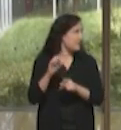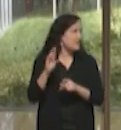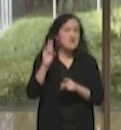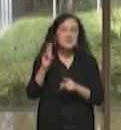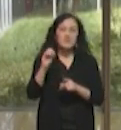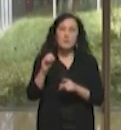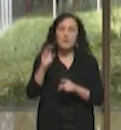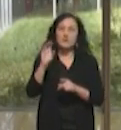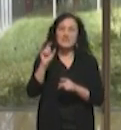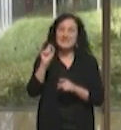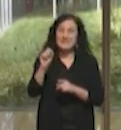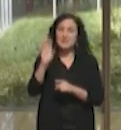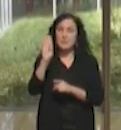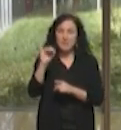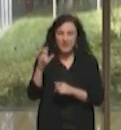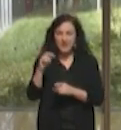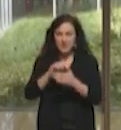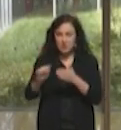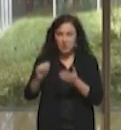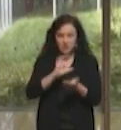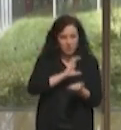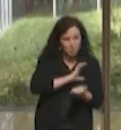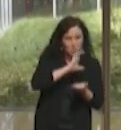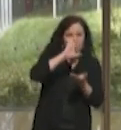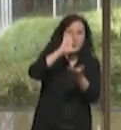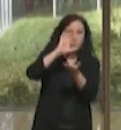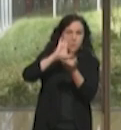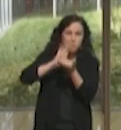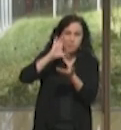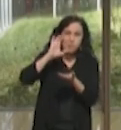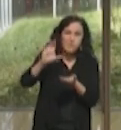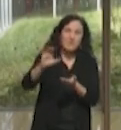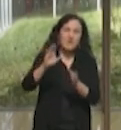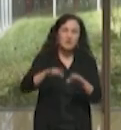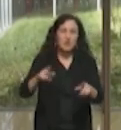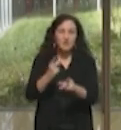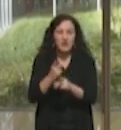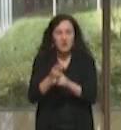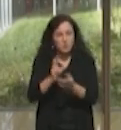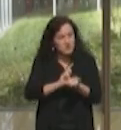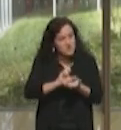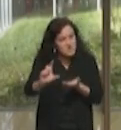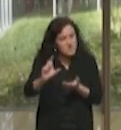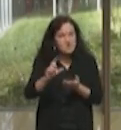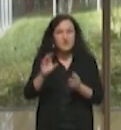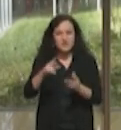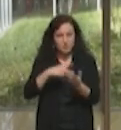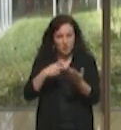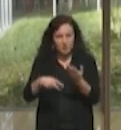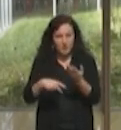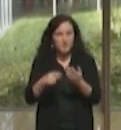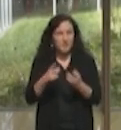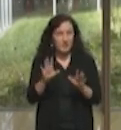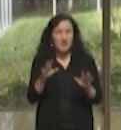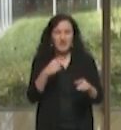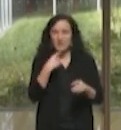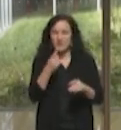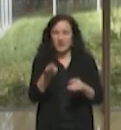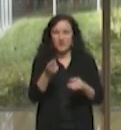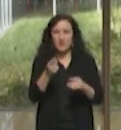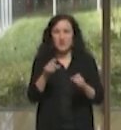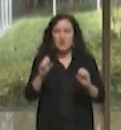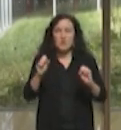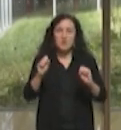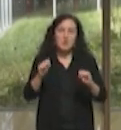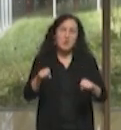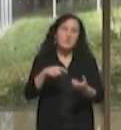$7.6 billion we put toward childcare in the state of New York. We're investing heavily in this program. So I will tell you, affordability